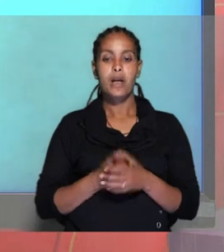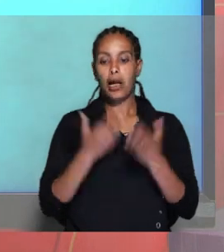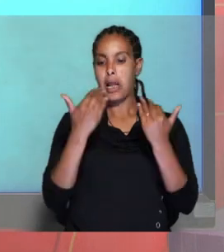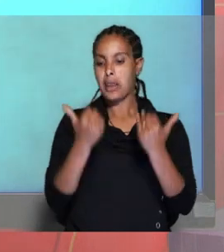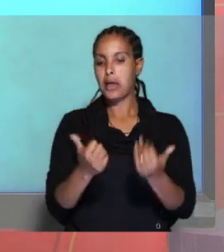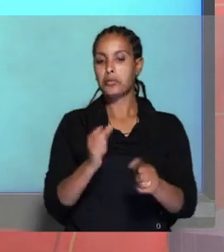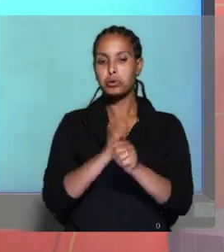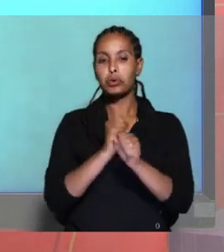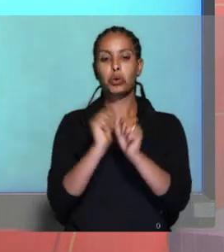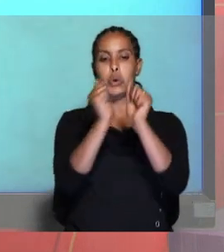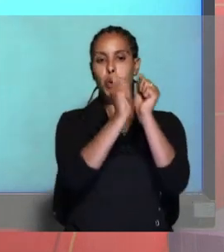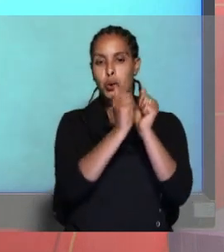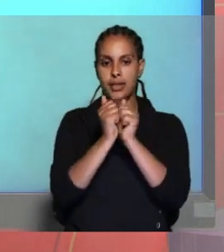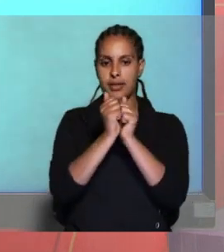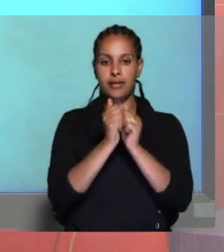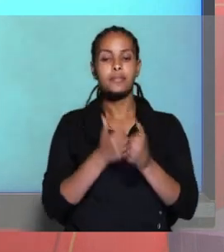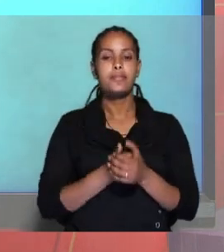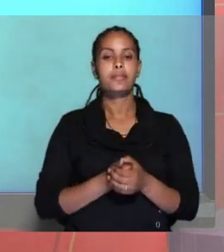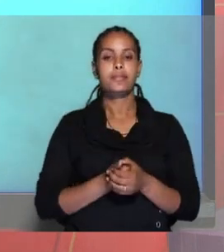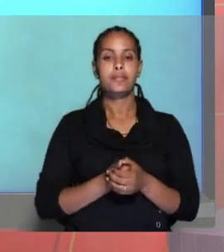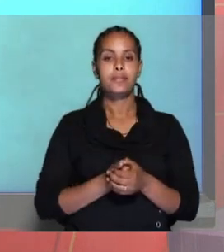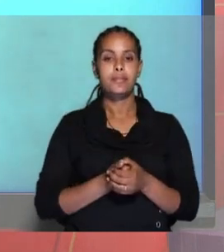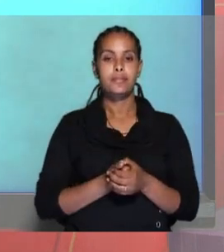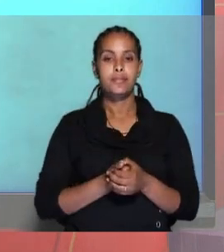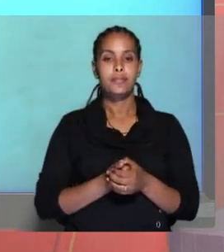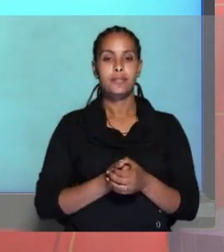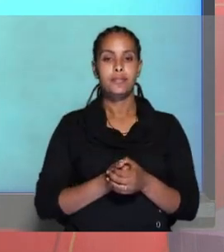Let us do together.